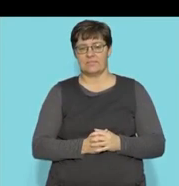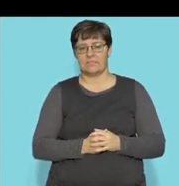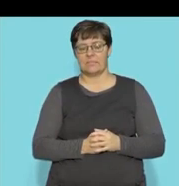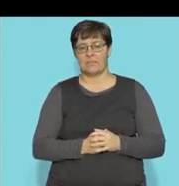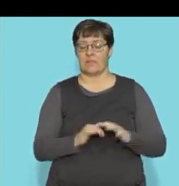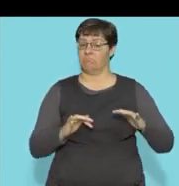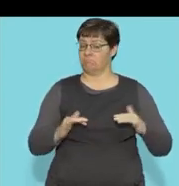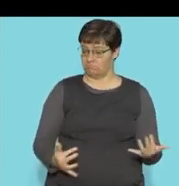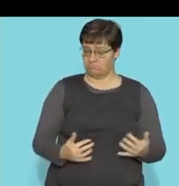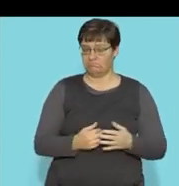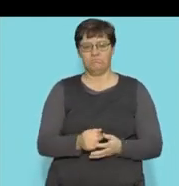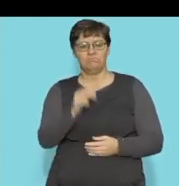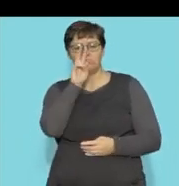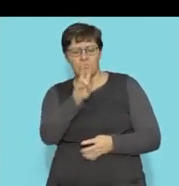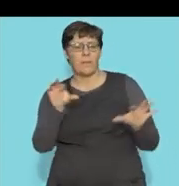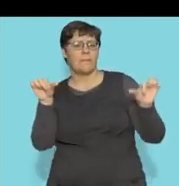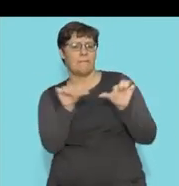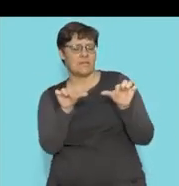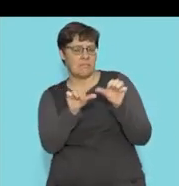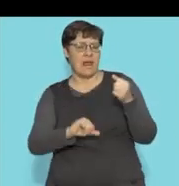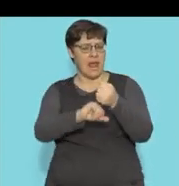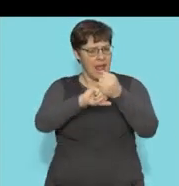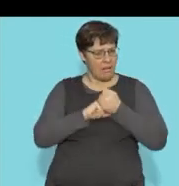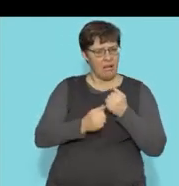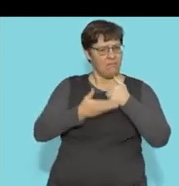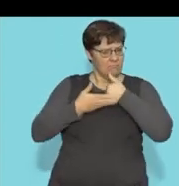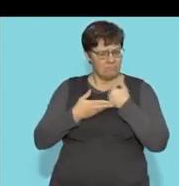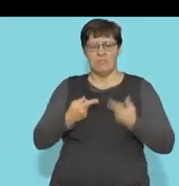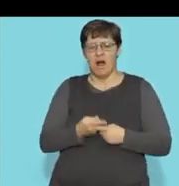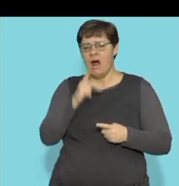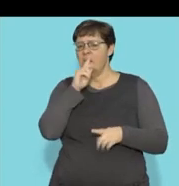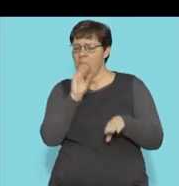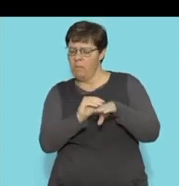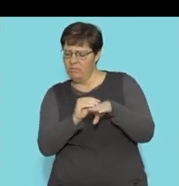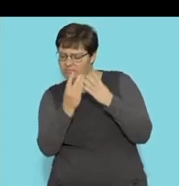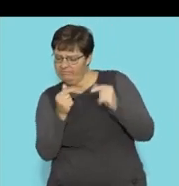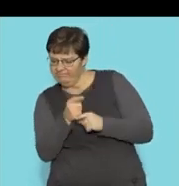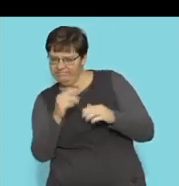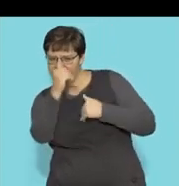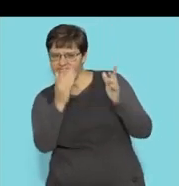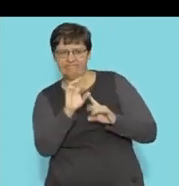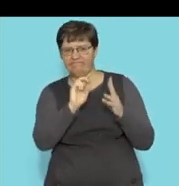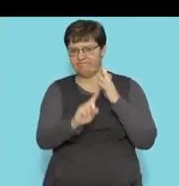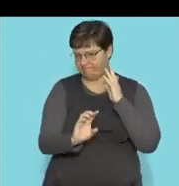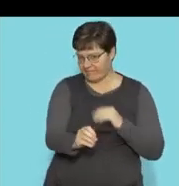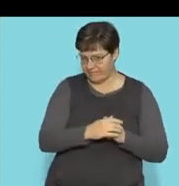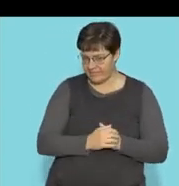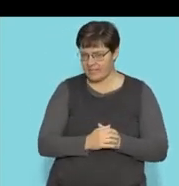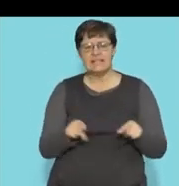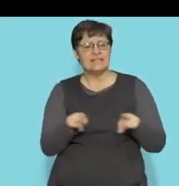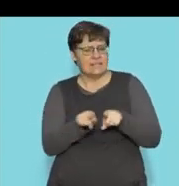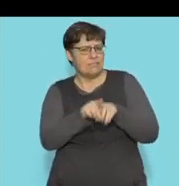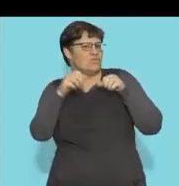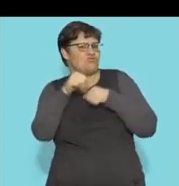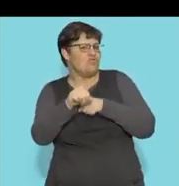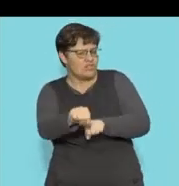So guys, we're going to see how measurement assists us in problem solving with shapes, but also we're going to be talking about some